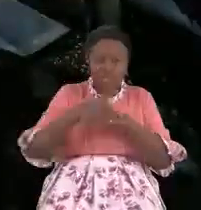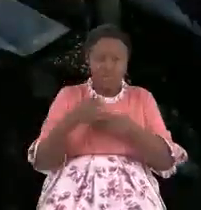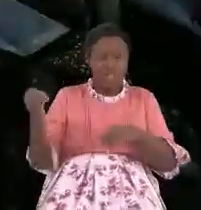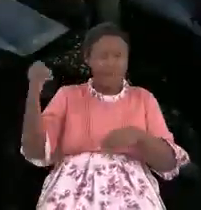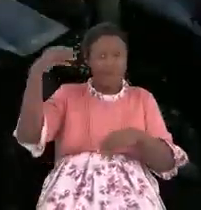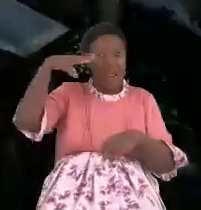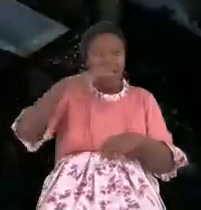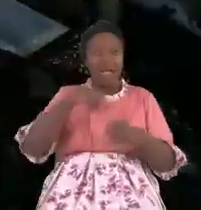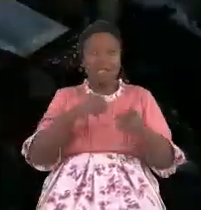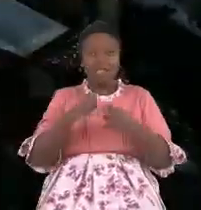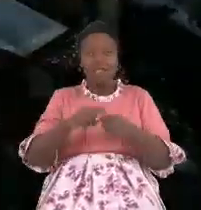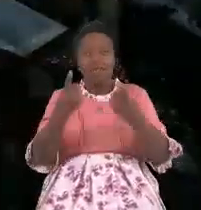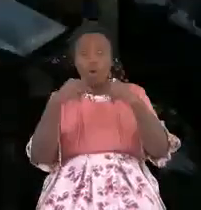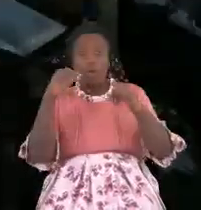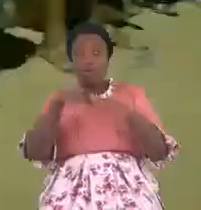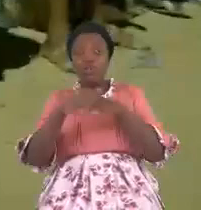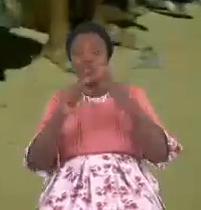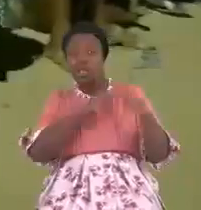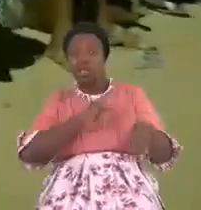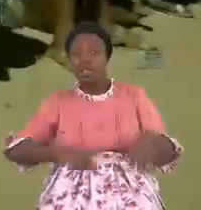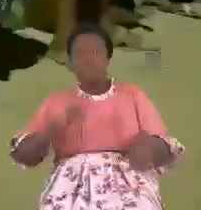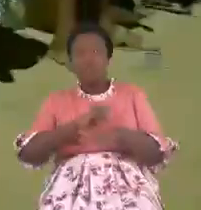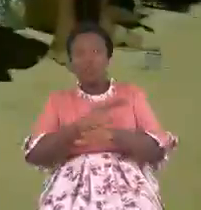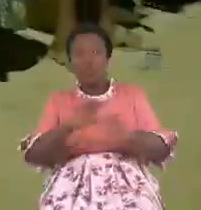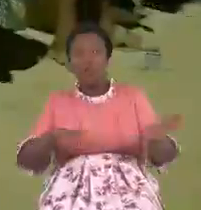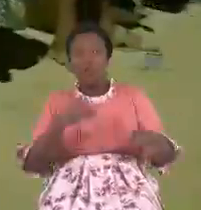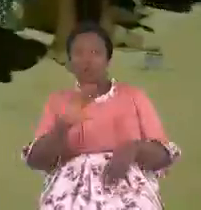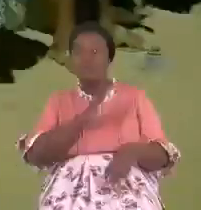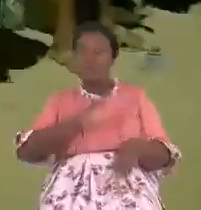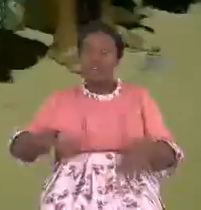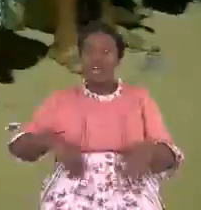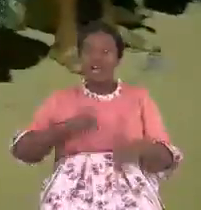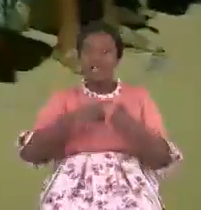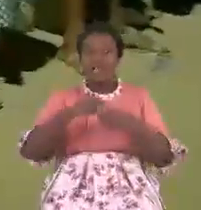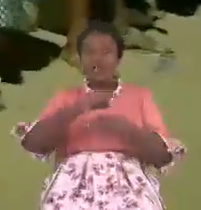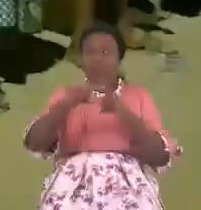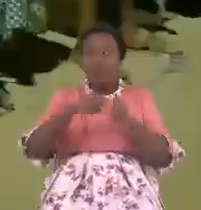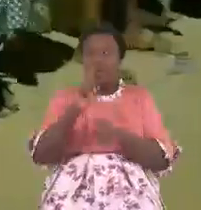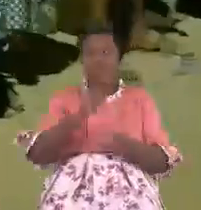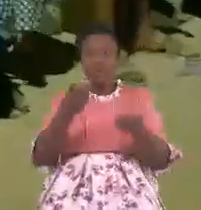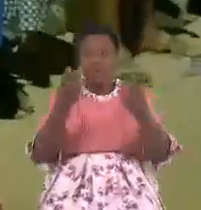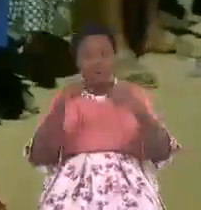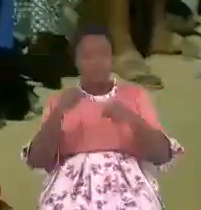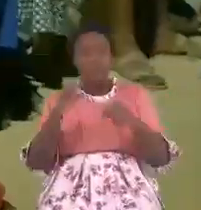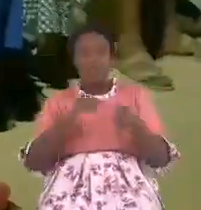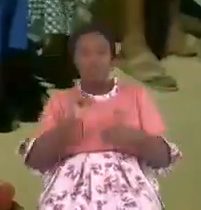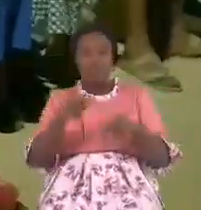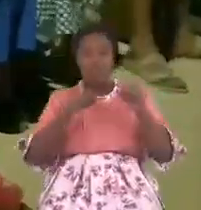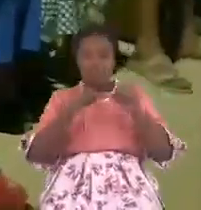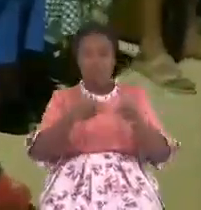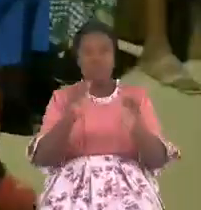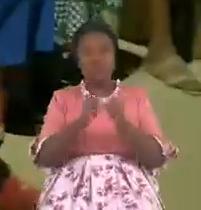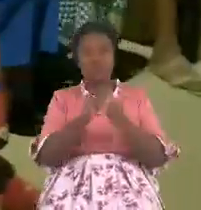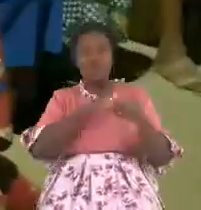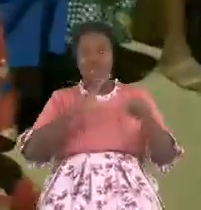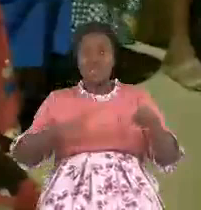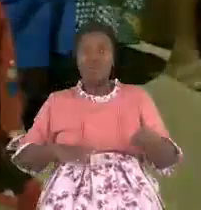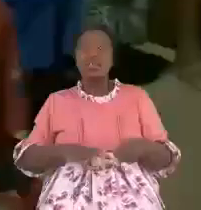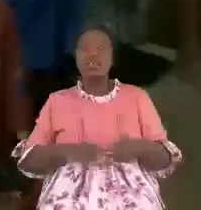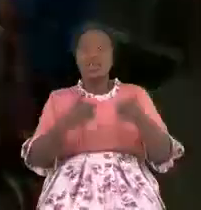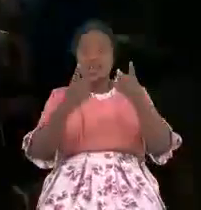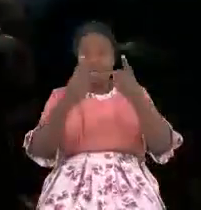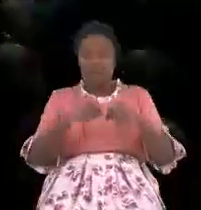coming into the kingdom of christ and then when they come they'll continue with christ come with